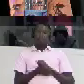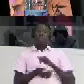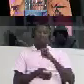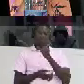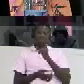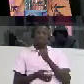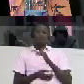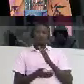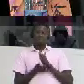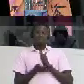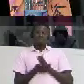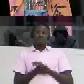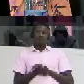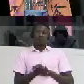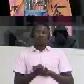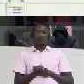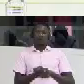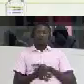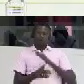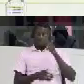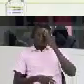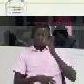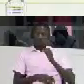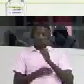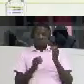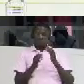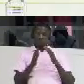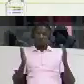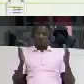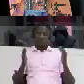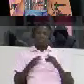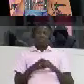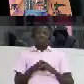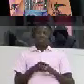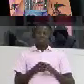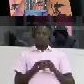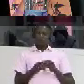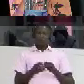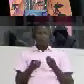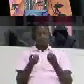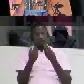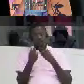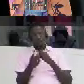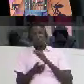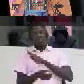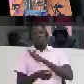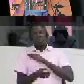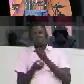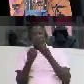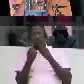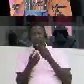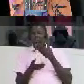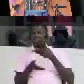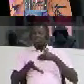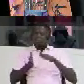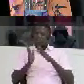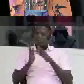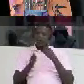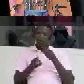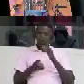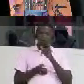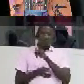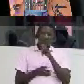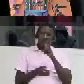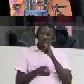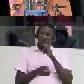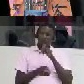Wow. Yes. All right, thank you very much. Can you also tell us the way in which instructions from